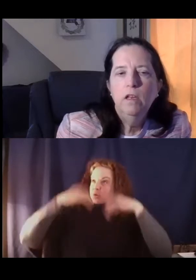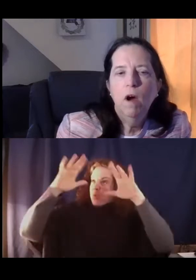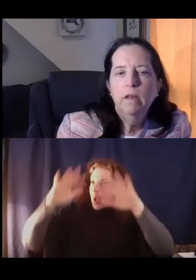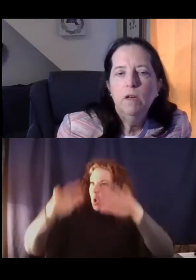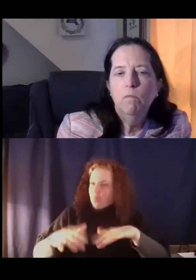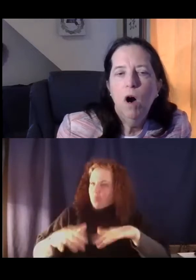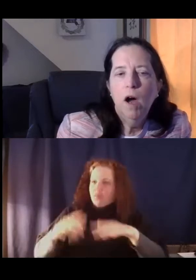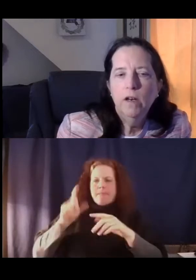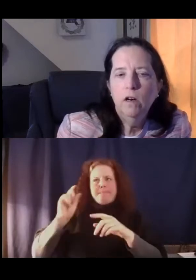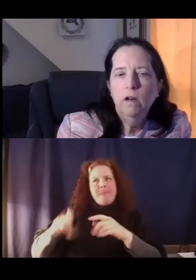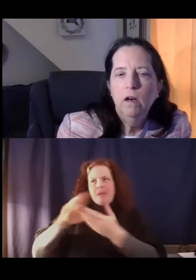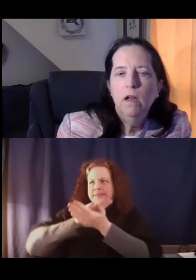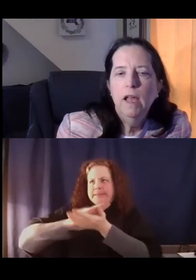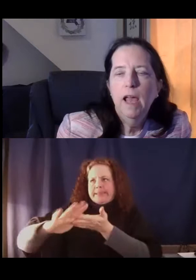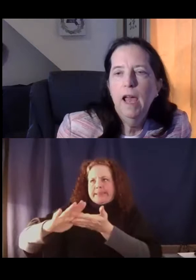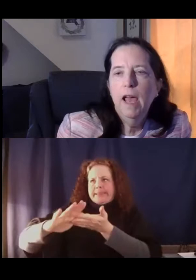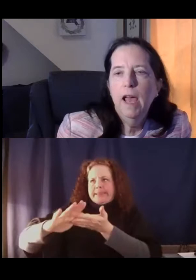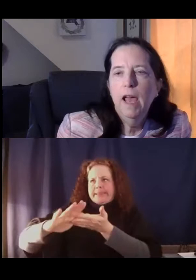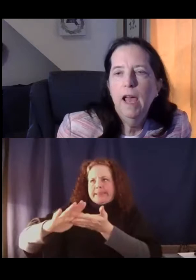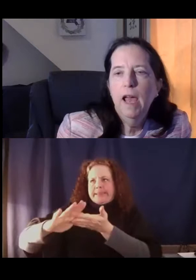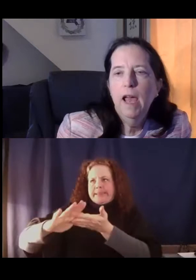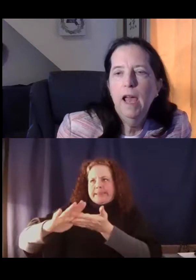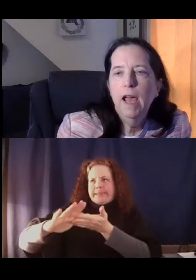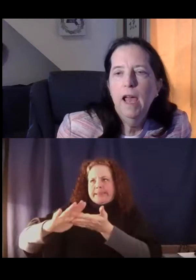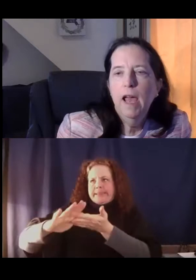You want them to monitor and